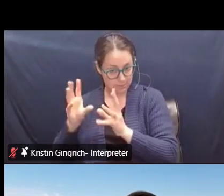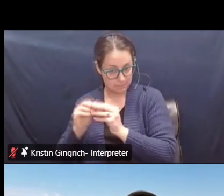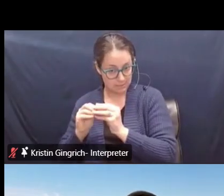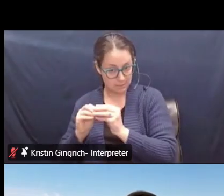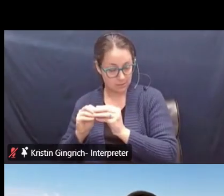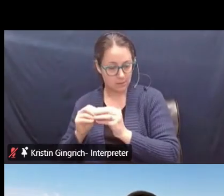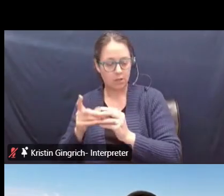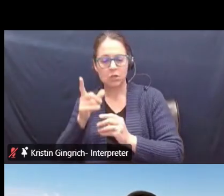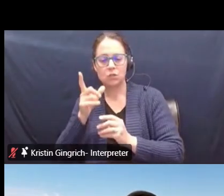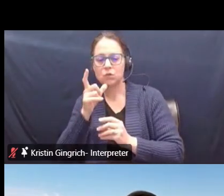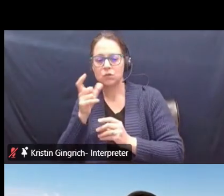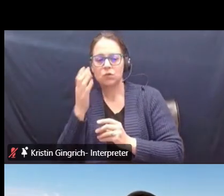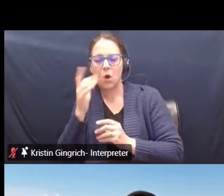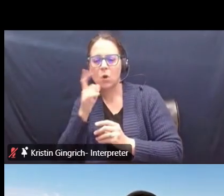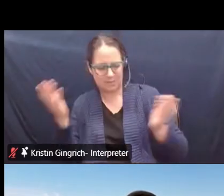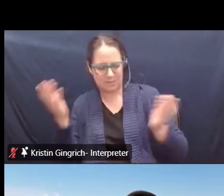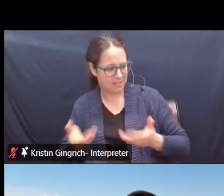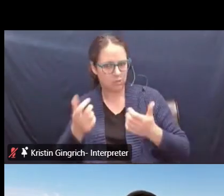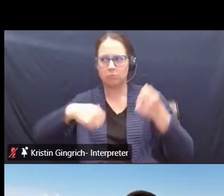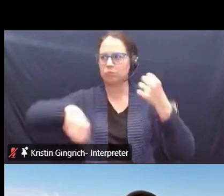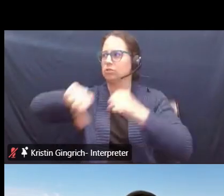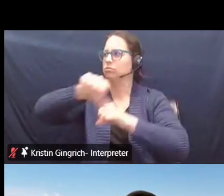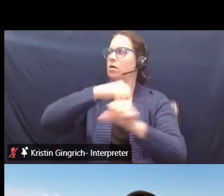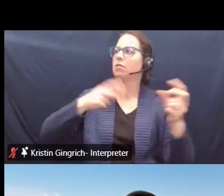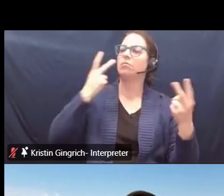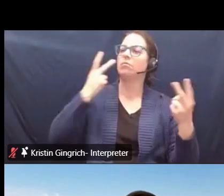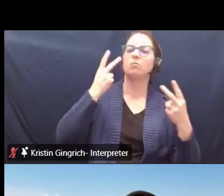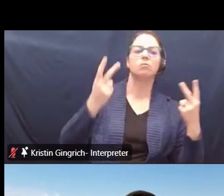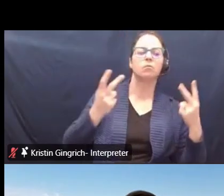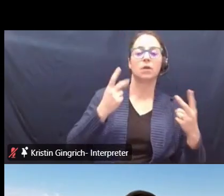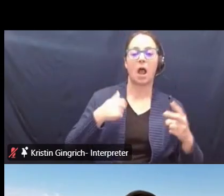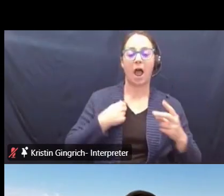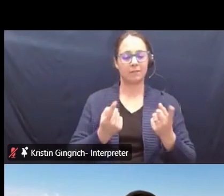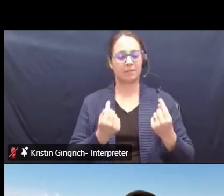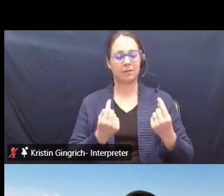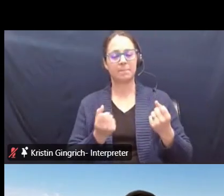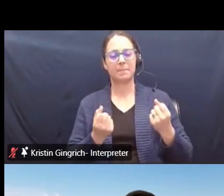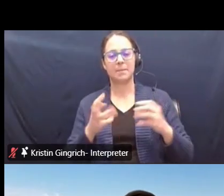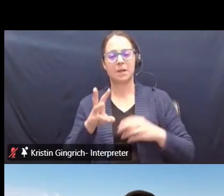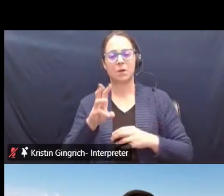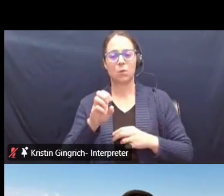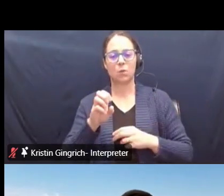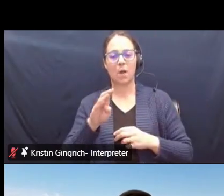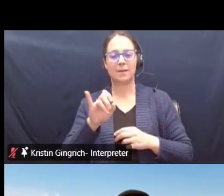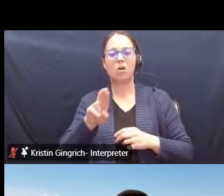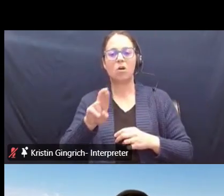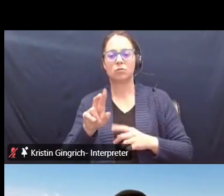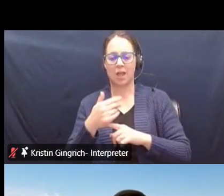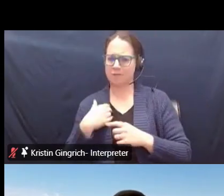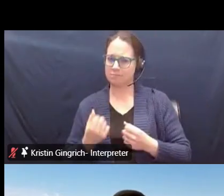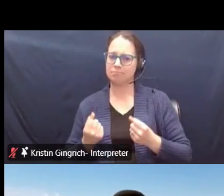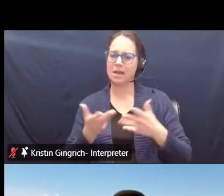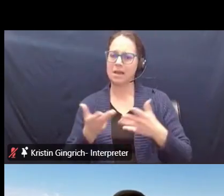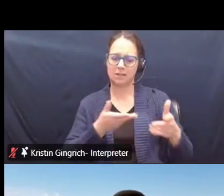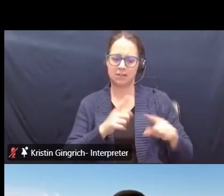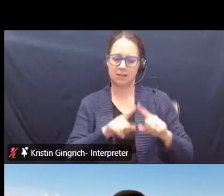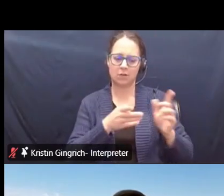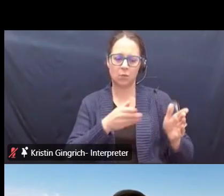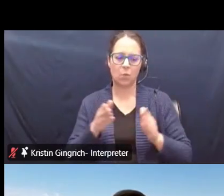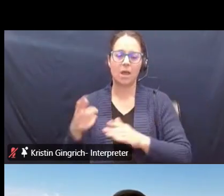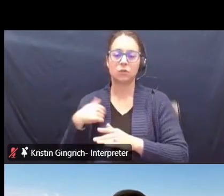know who's in the room. So I've attended a lot of webinars, and there are quite a few ways that we